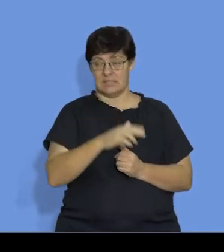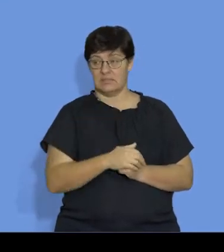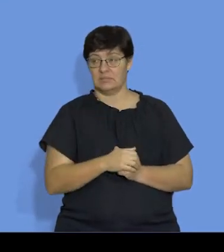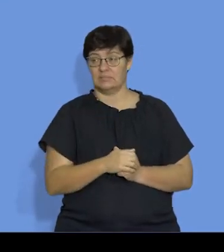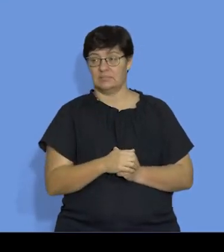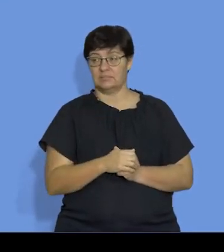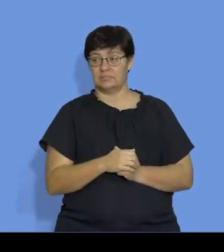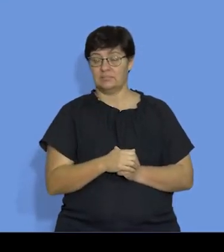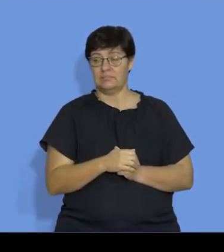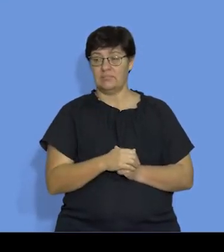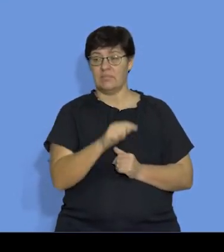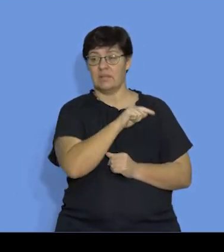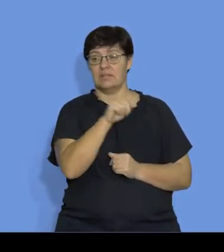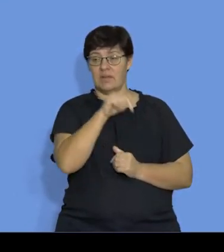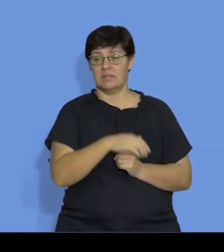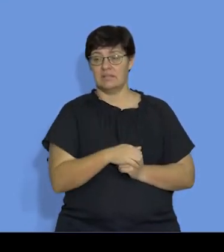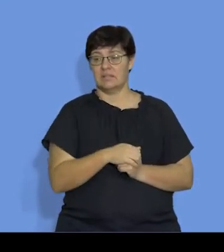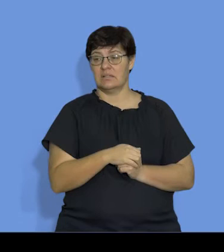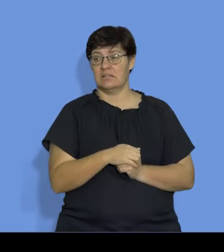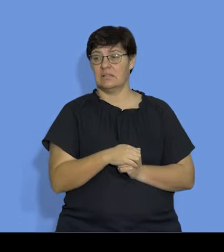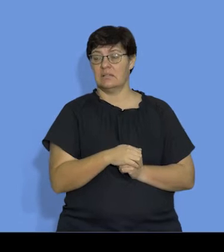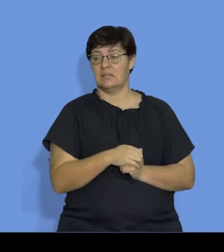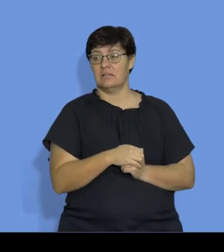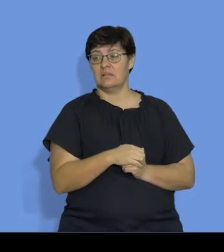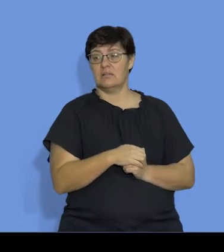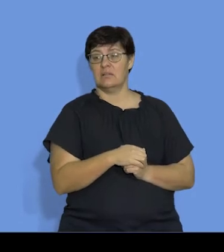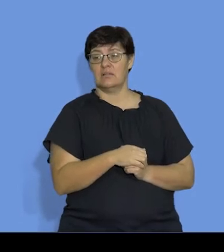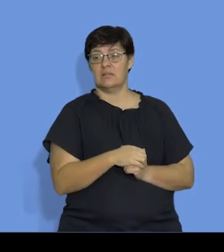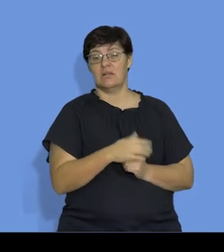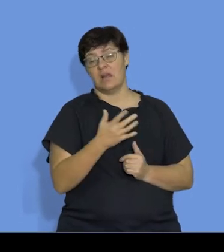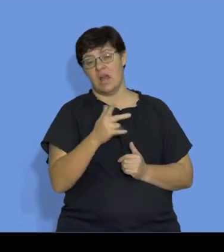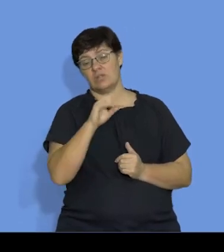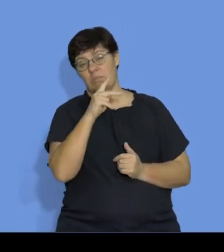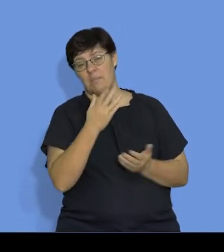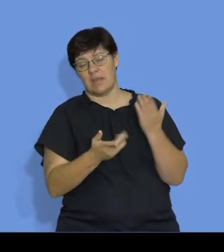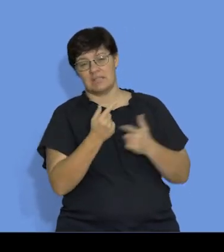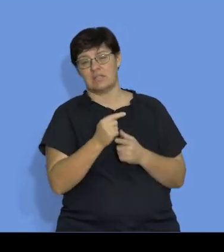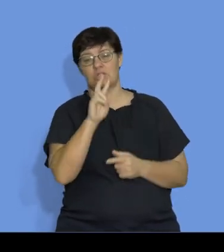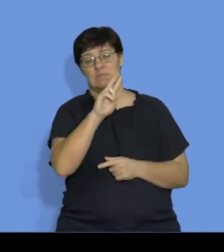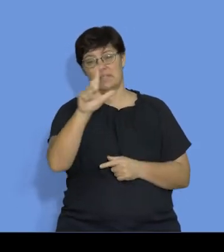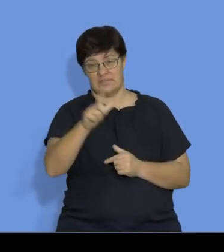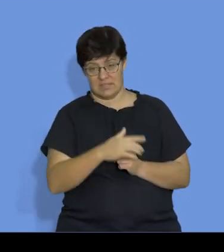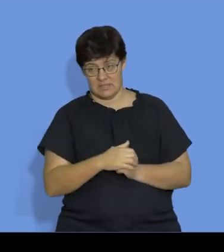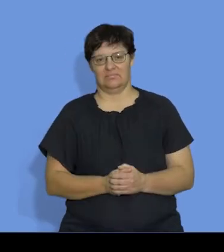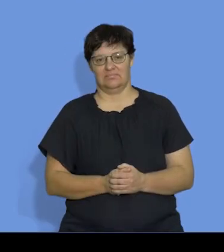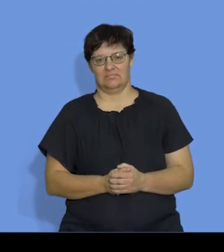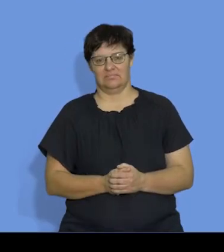okay, divided by the molar atomic mass of aluminium is 27, right?